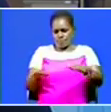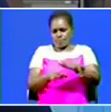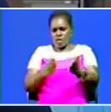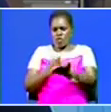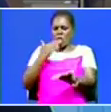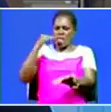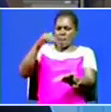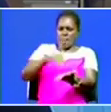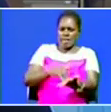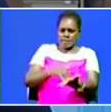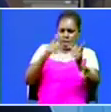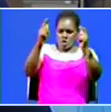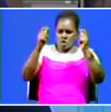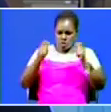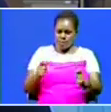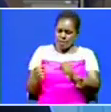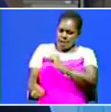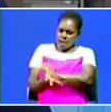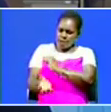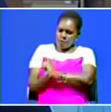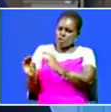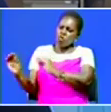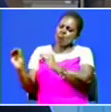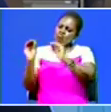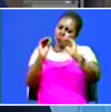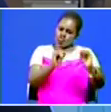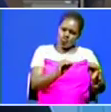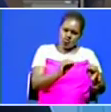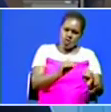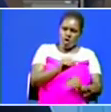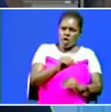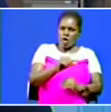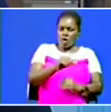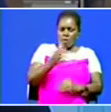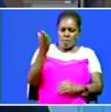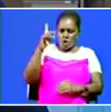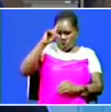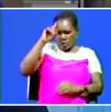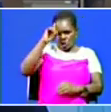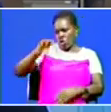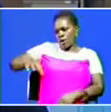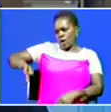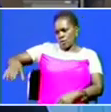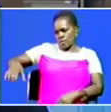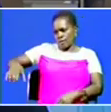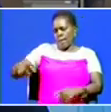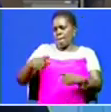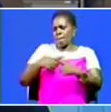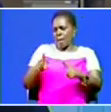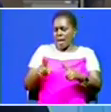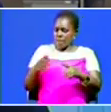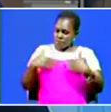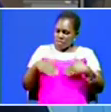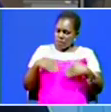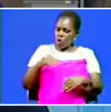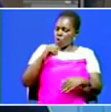through a letter to the evictees, has advised them to relocate to their initial counties. Now, speaking to KTN News, however, the evictees